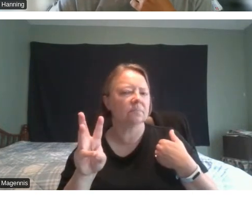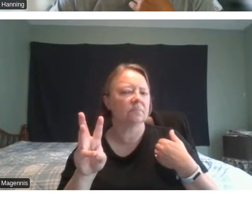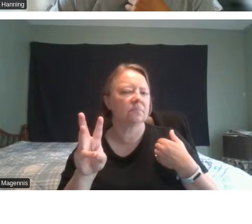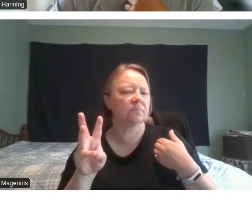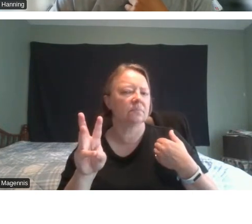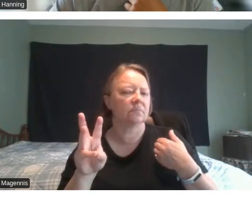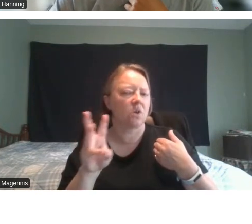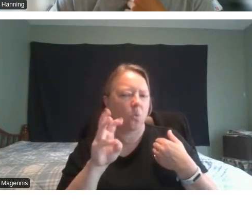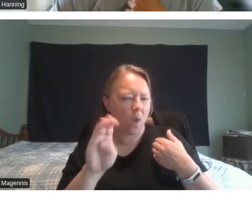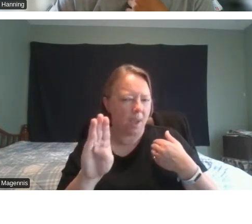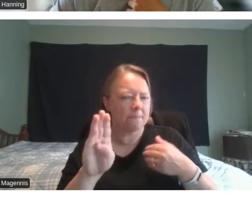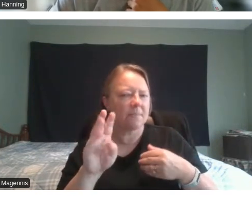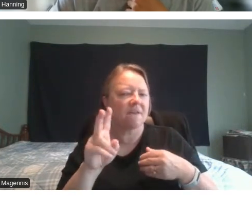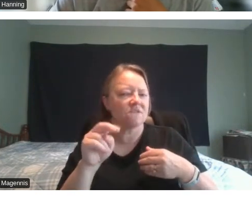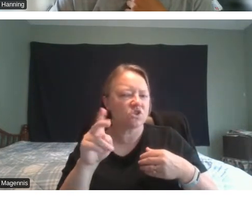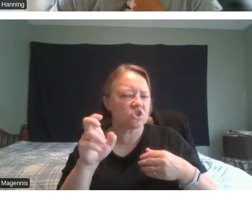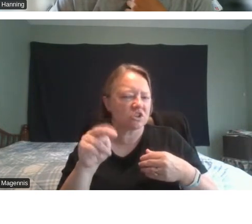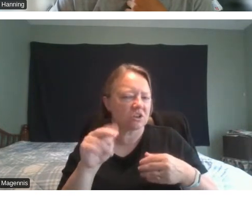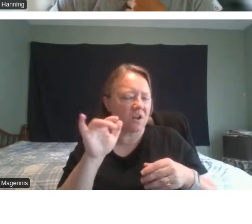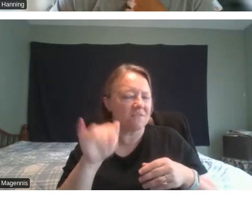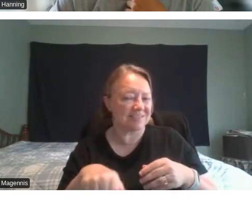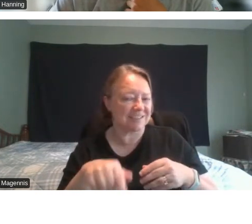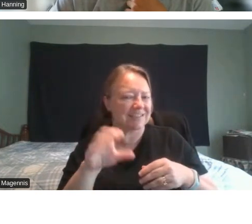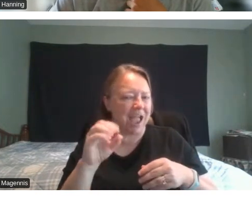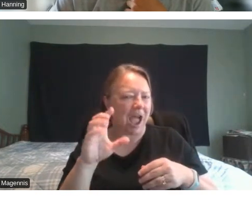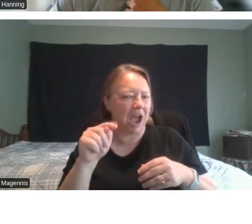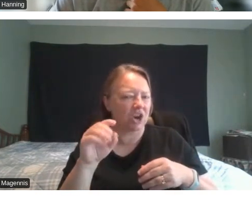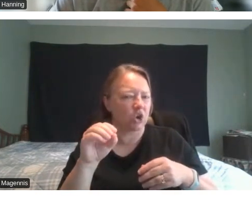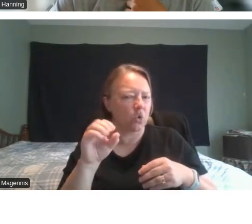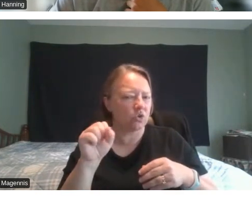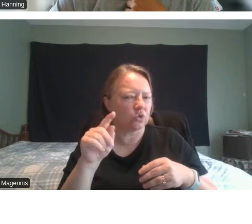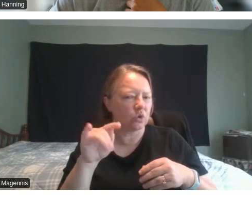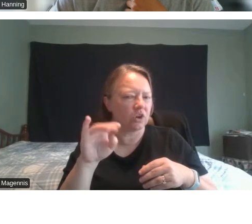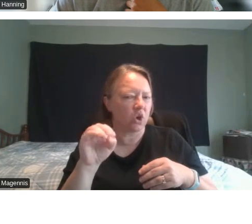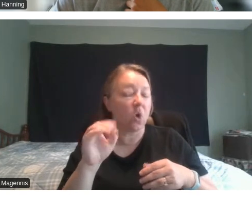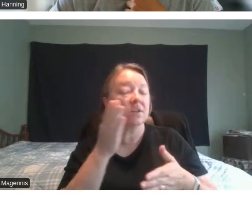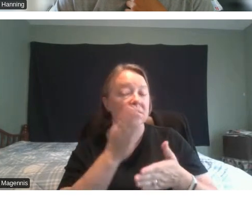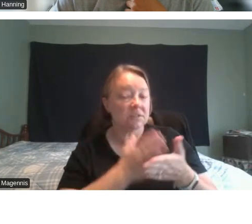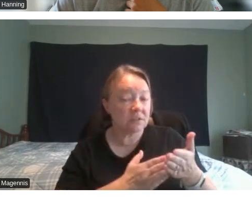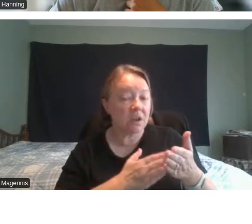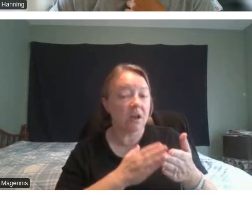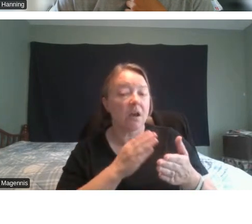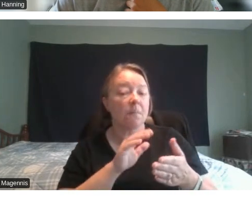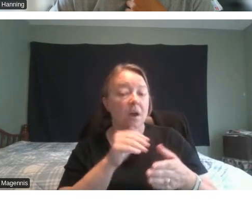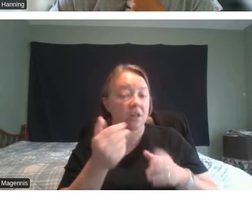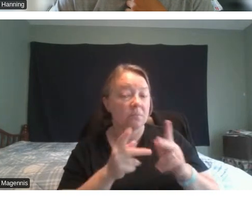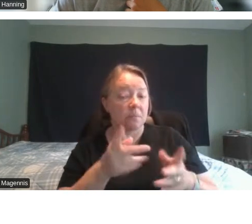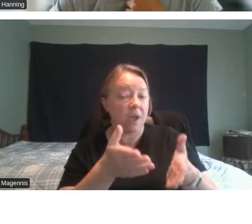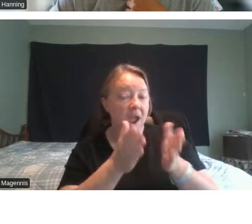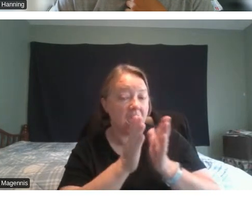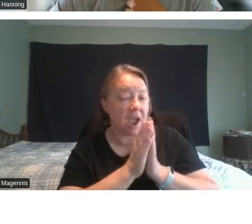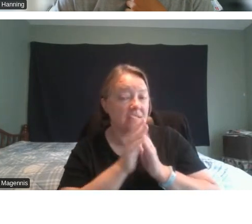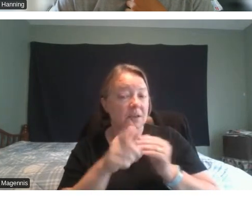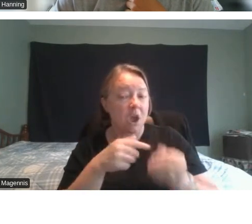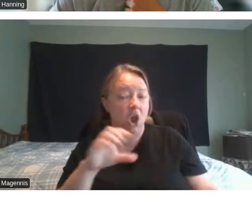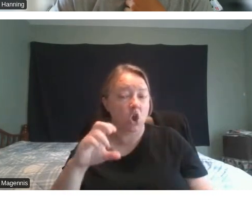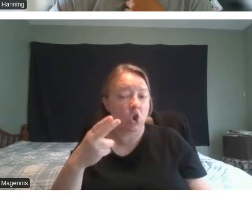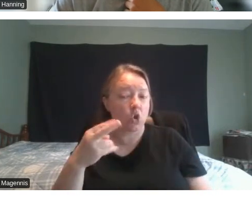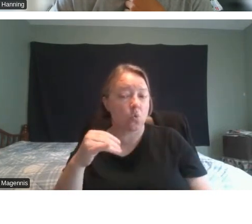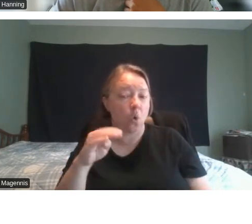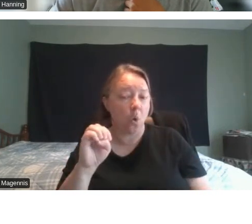OctoStudio. And also, I know that some educators have been asking about Chromebooks